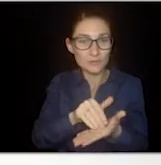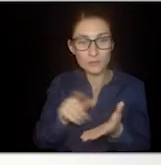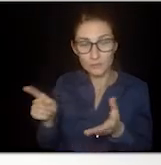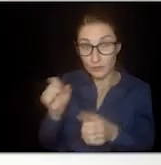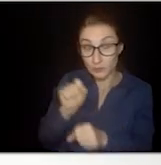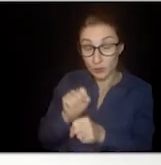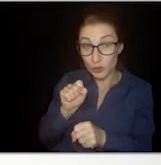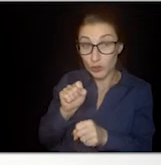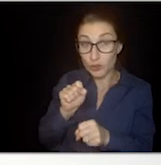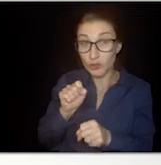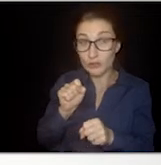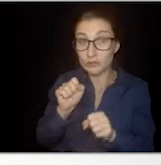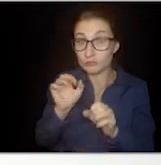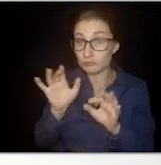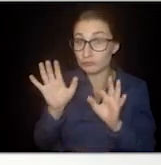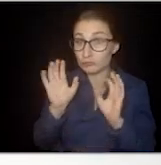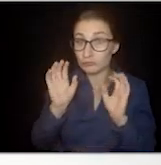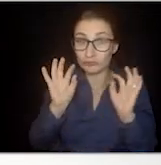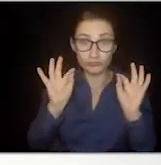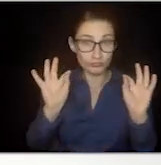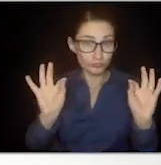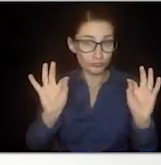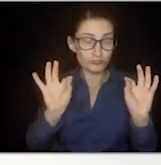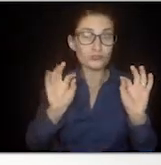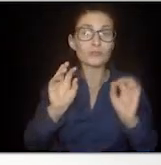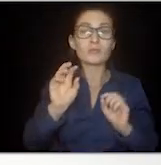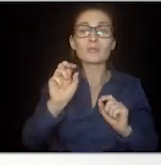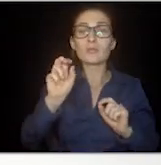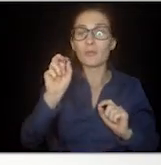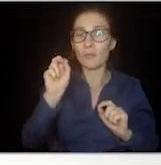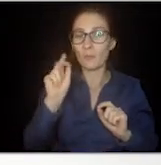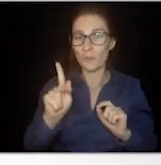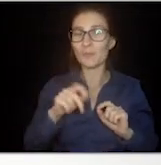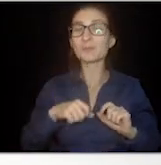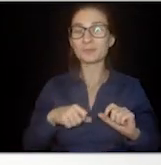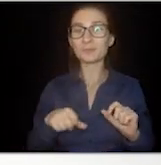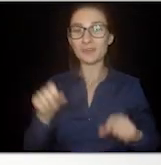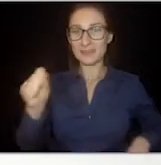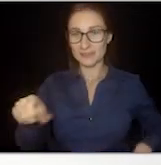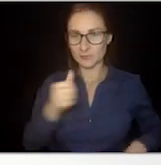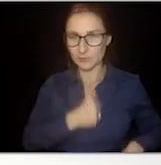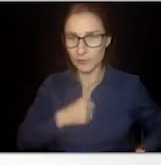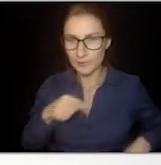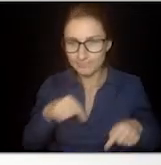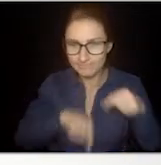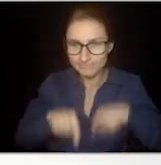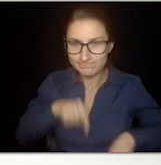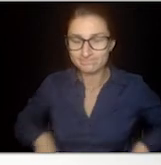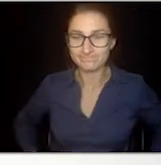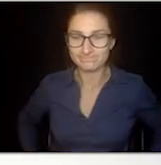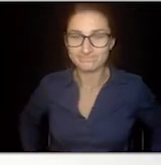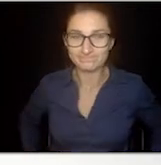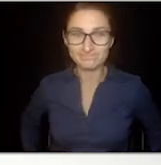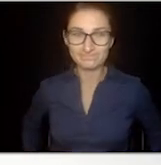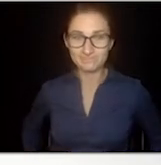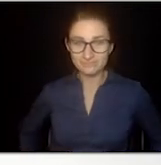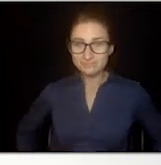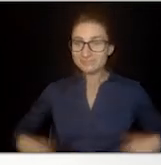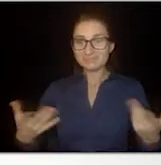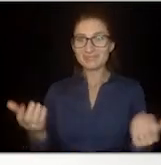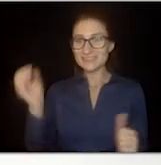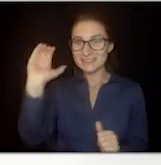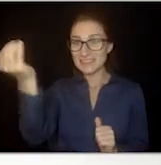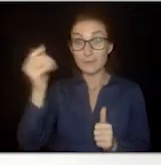don't, is it working? Okay, you want me to do it? Okay. So we are, yes, sorry, go back. I hit the wrong